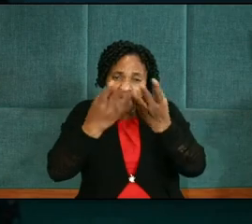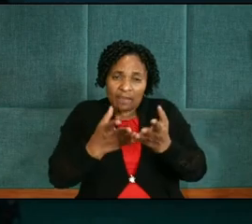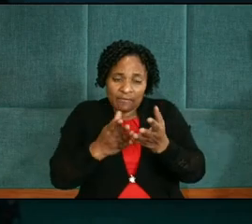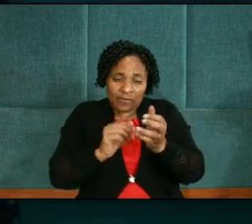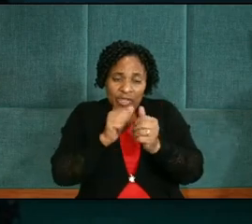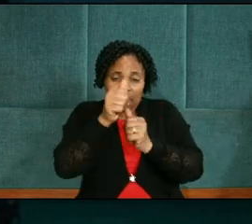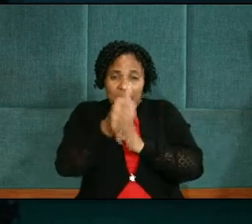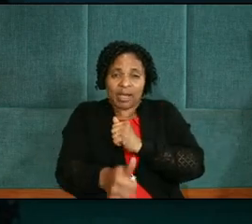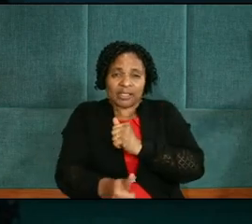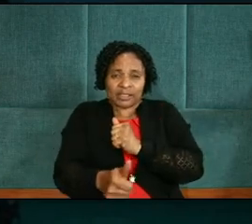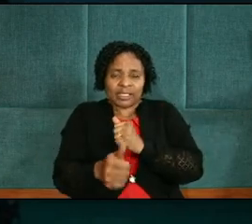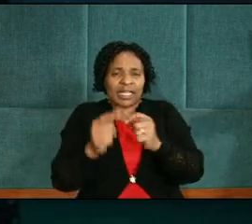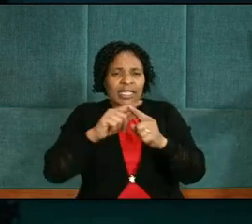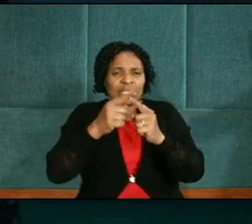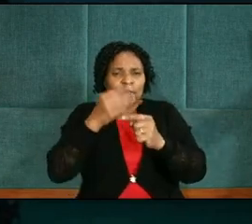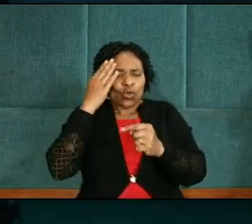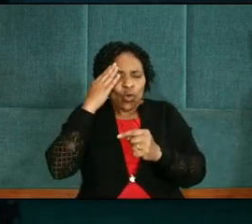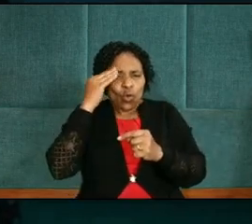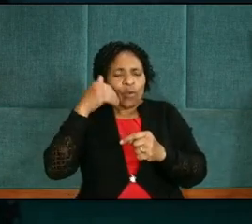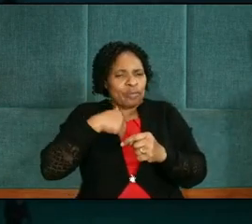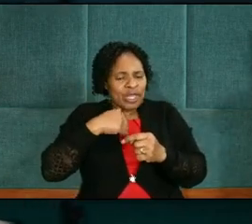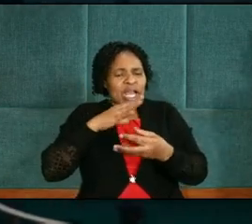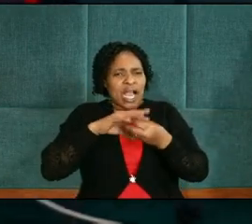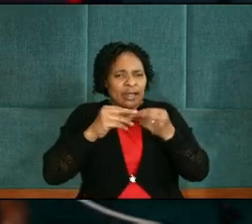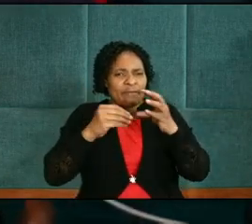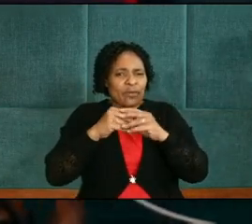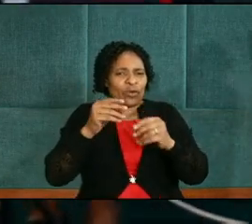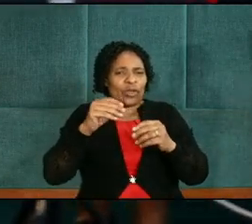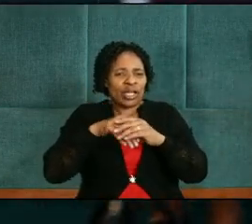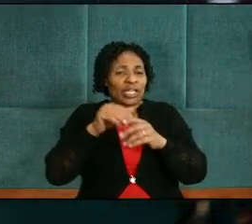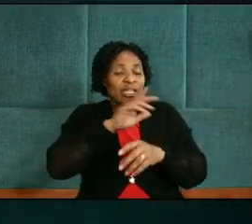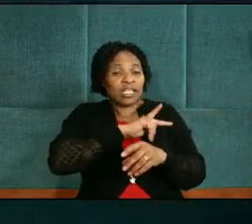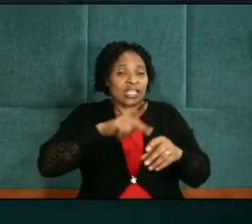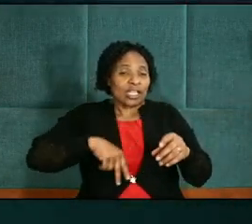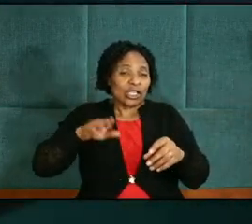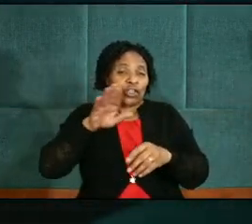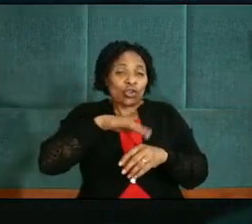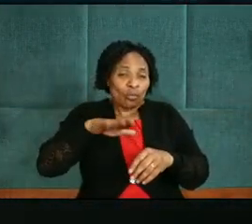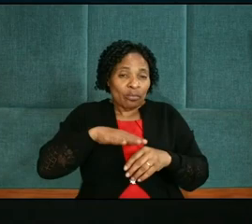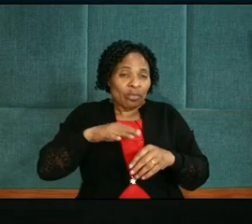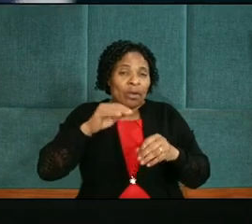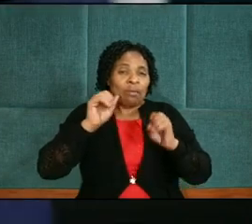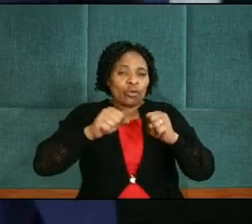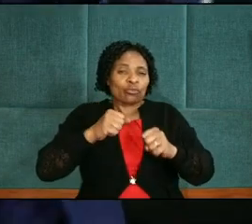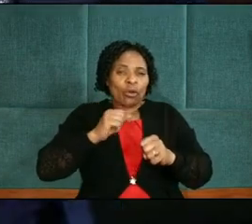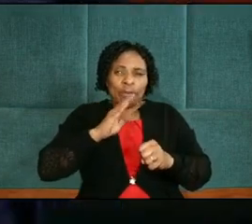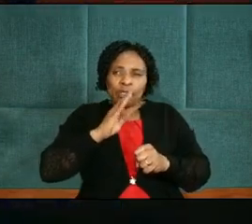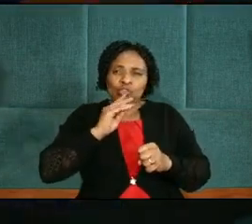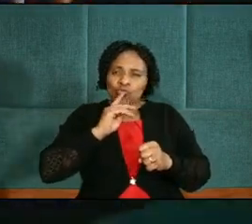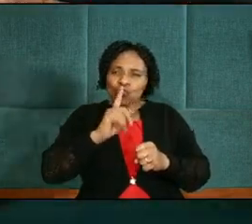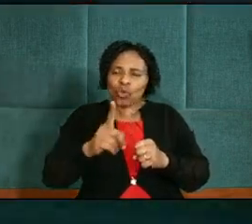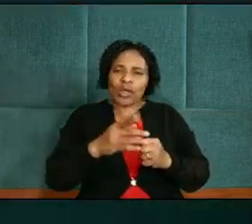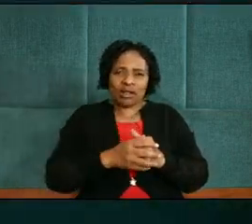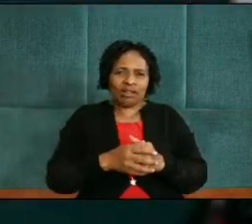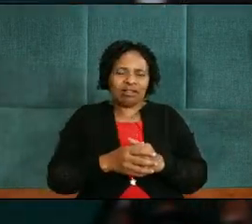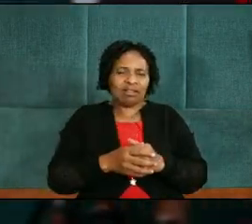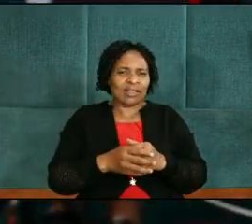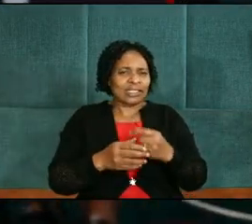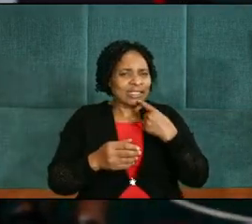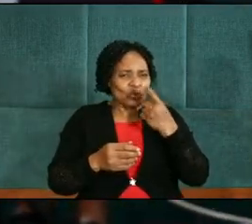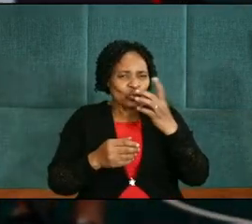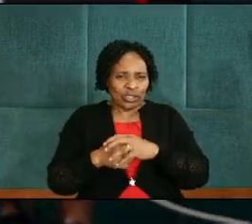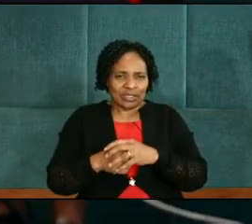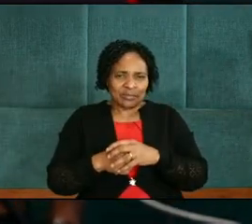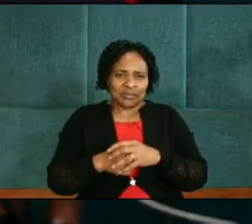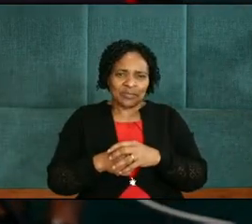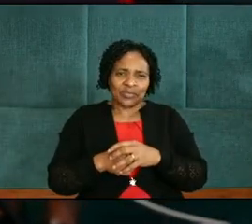and know I'm bound for the kingdom? Hey, is there any way to be sure? Last night we had some folks who were not too sure. This sermon